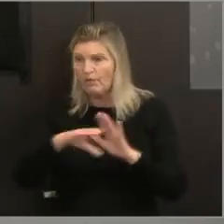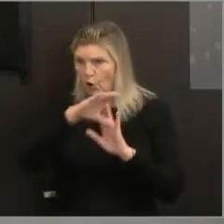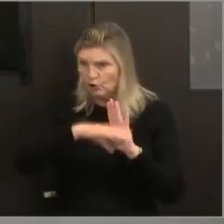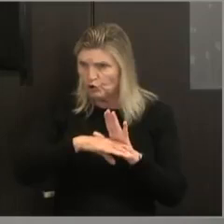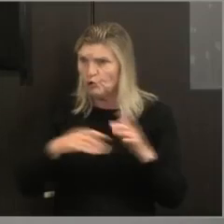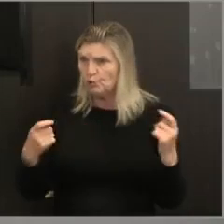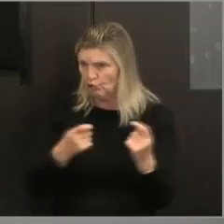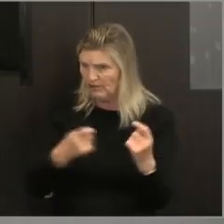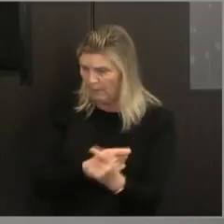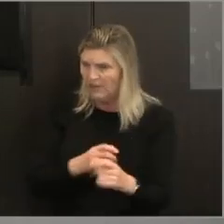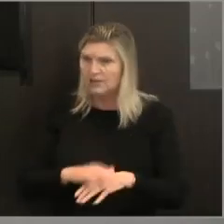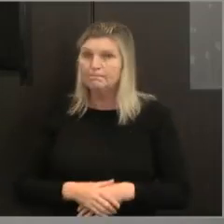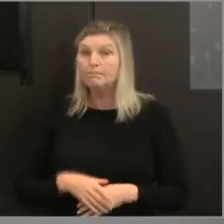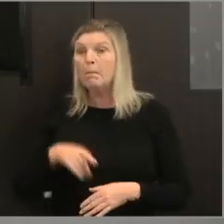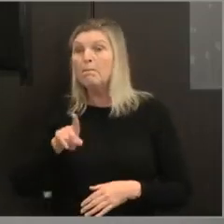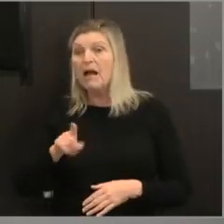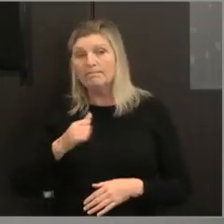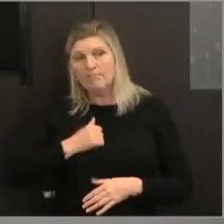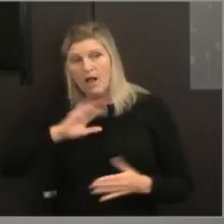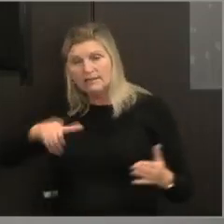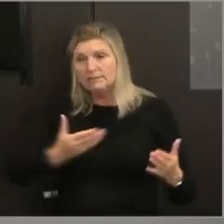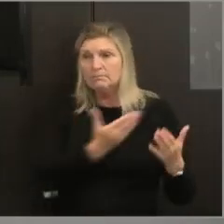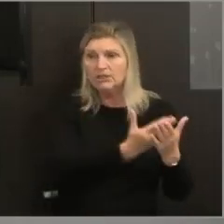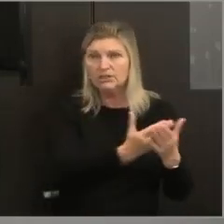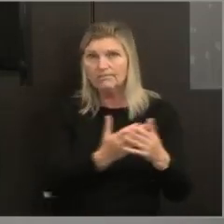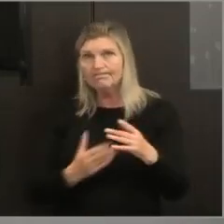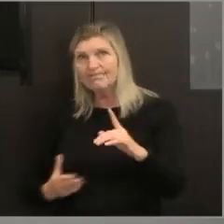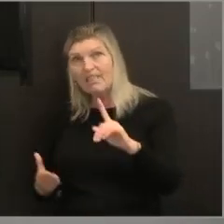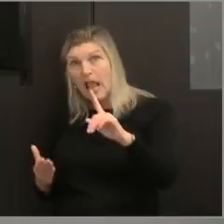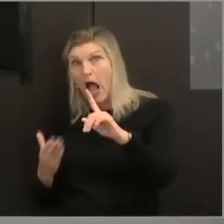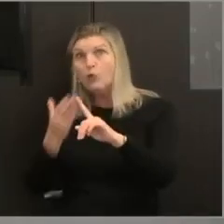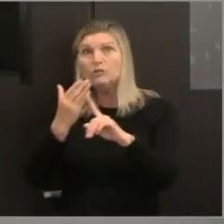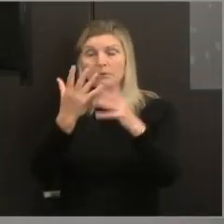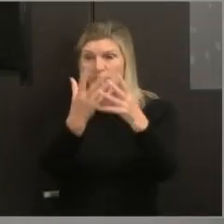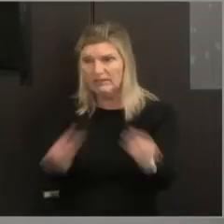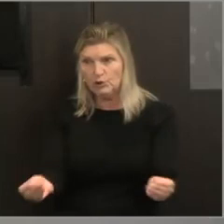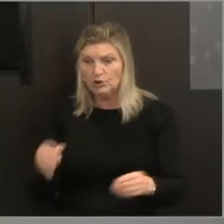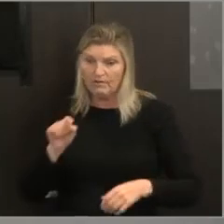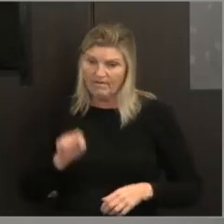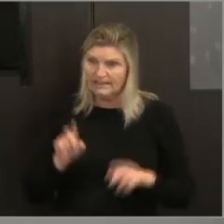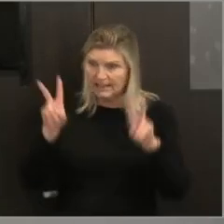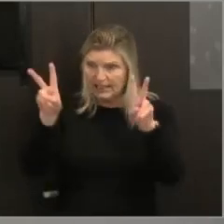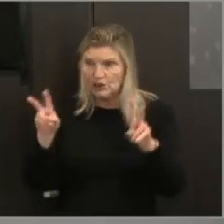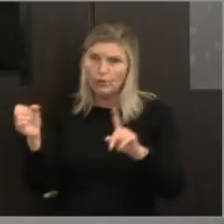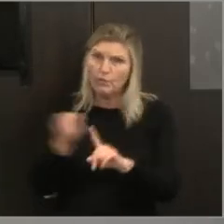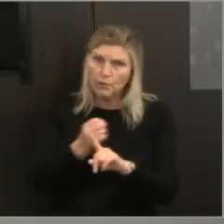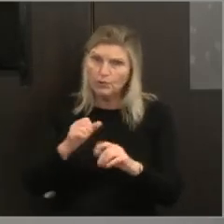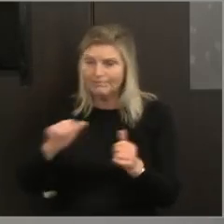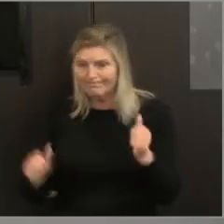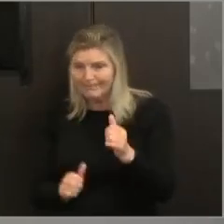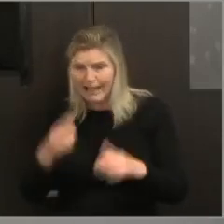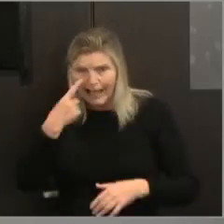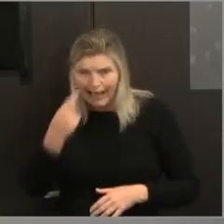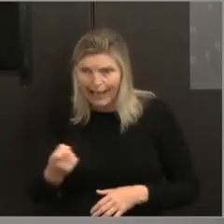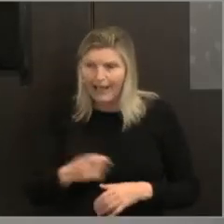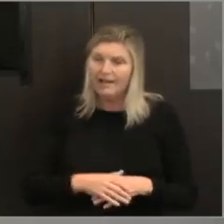transformation. However, it is my submission that the ultimate resolution of the issue of abuse and care, and